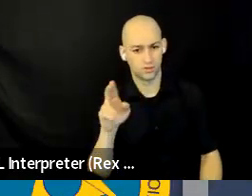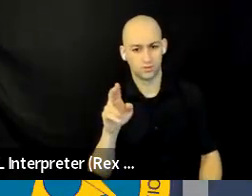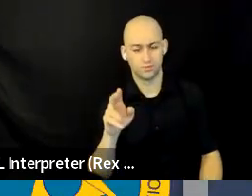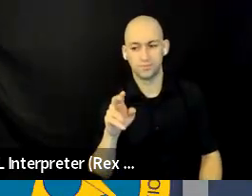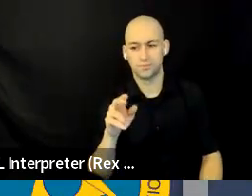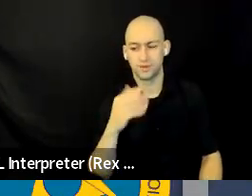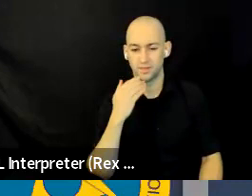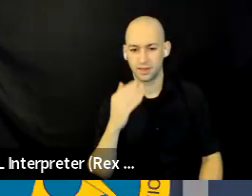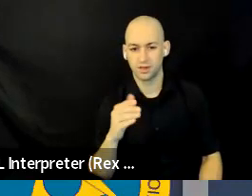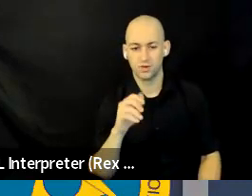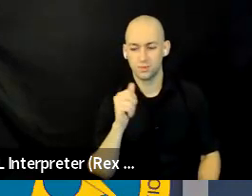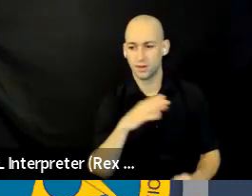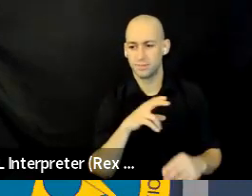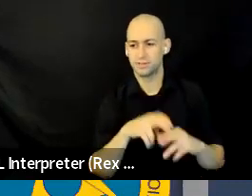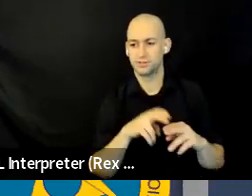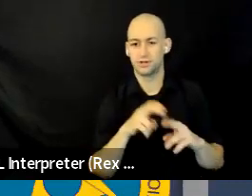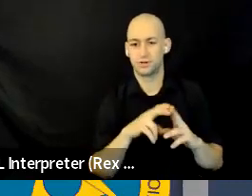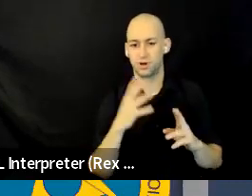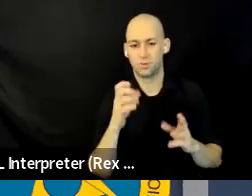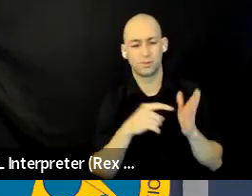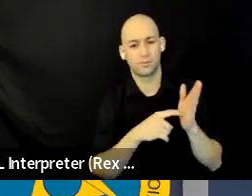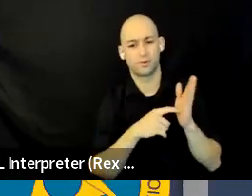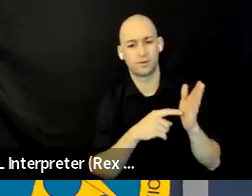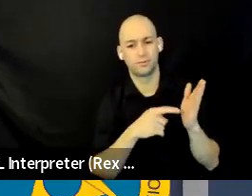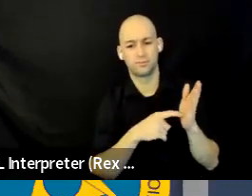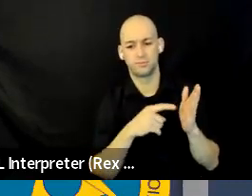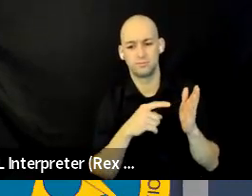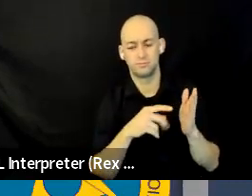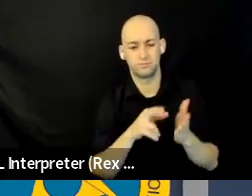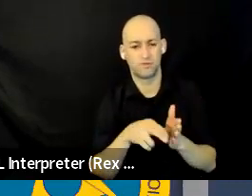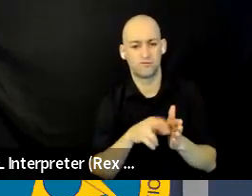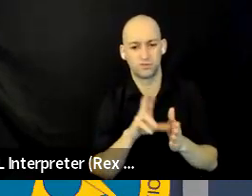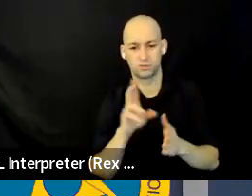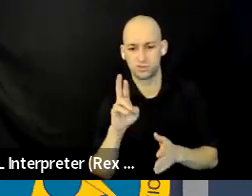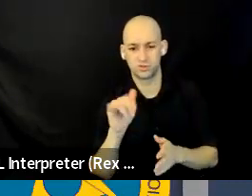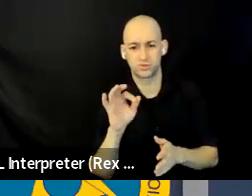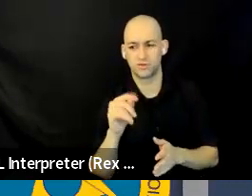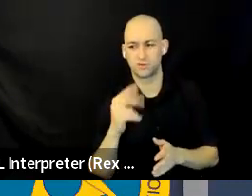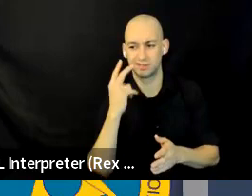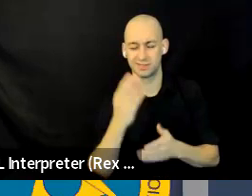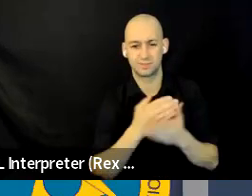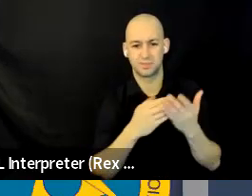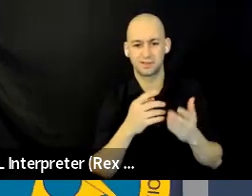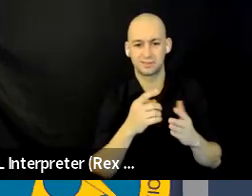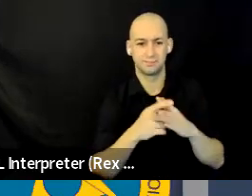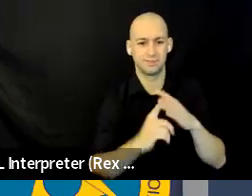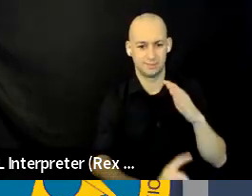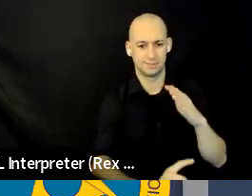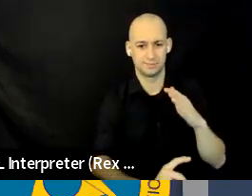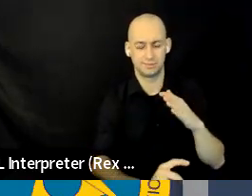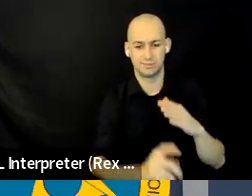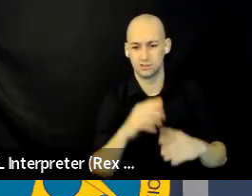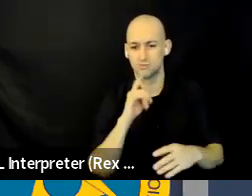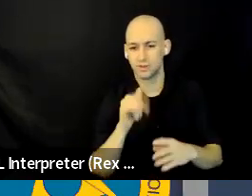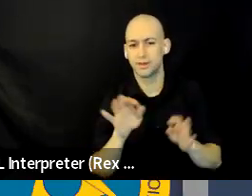Chair. I just want to point out that when I reviewed the draft, I saw something missing from it that I thought was really important,